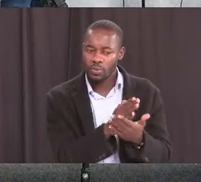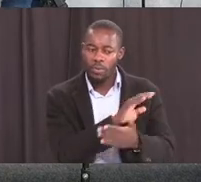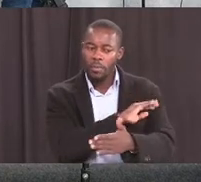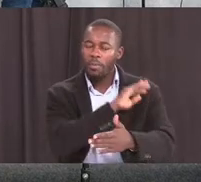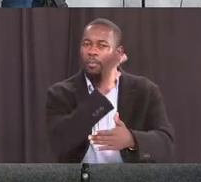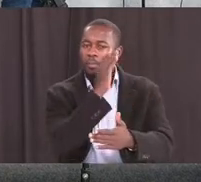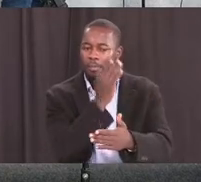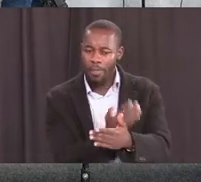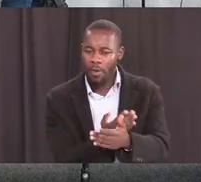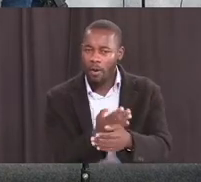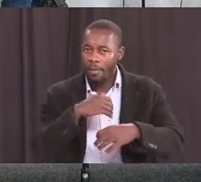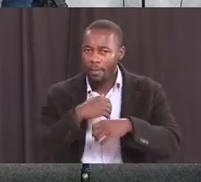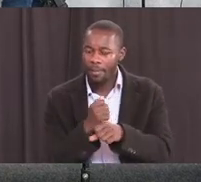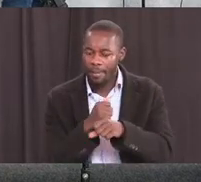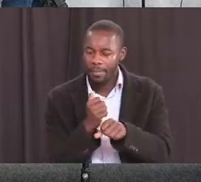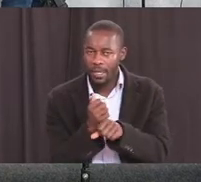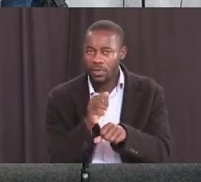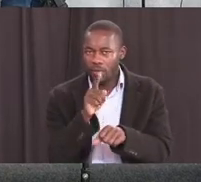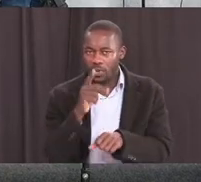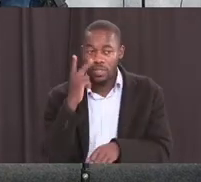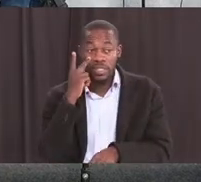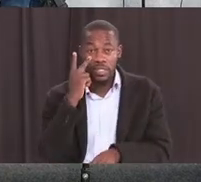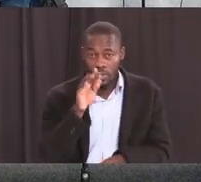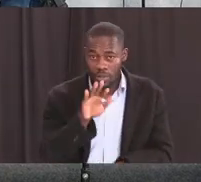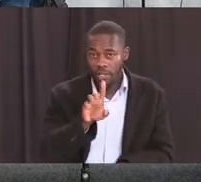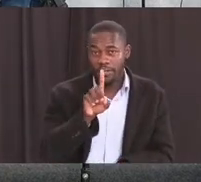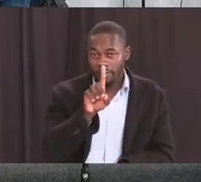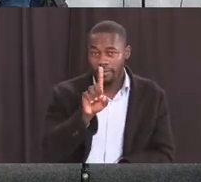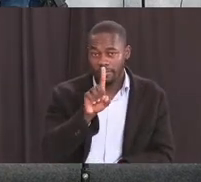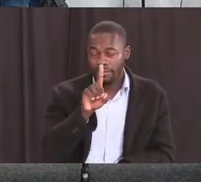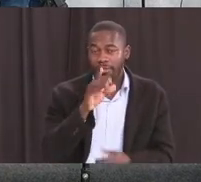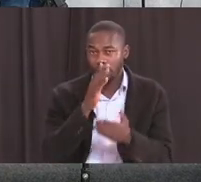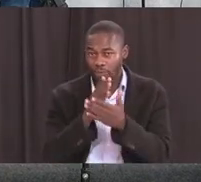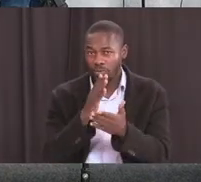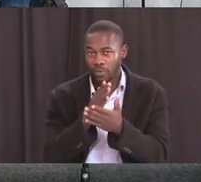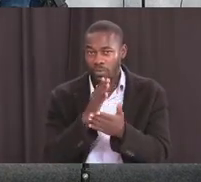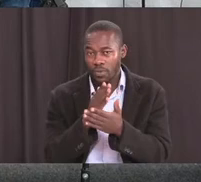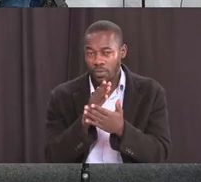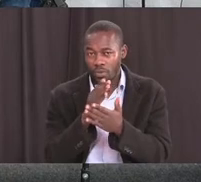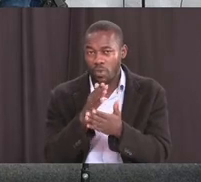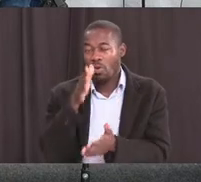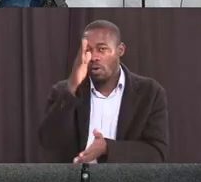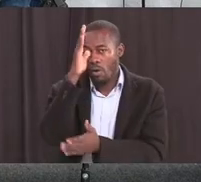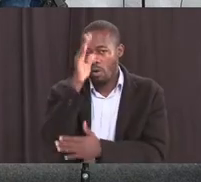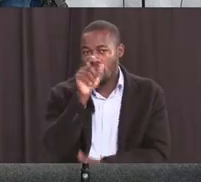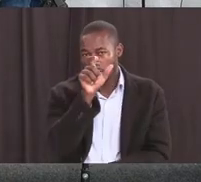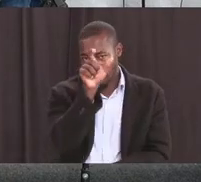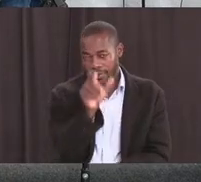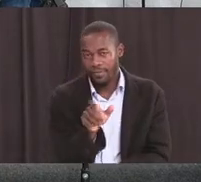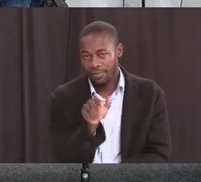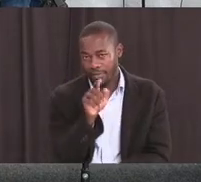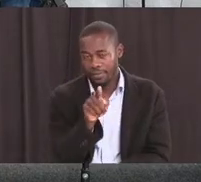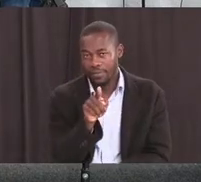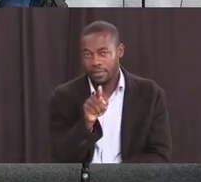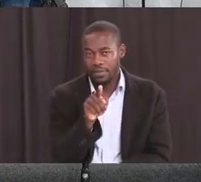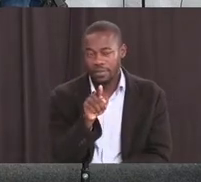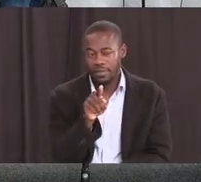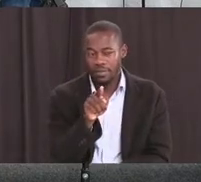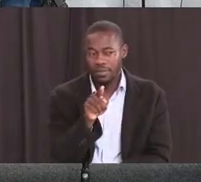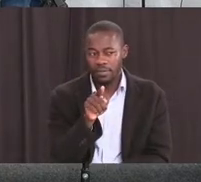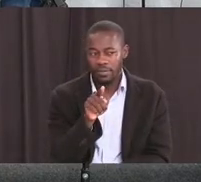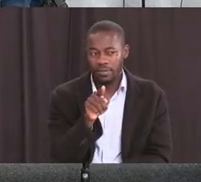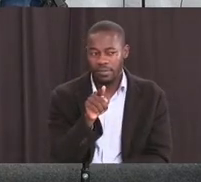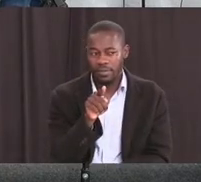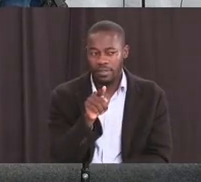causes us to see ourselves really as God sees us. And that's what Michelle was